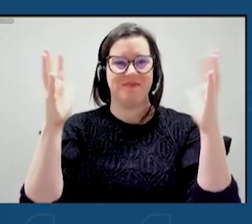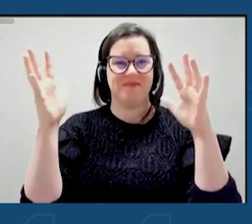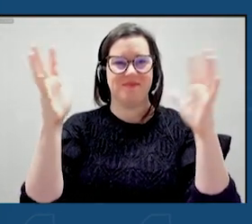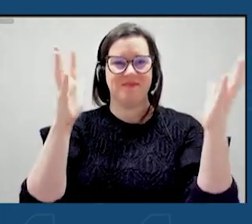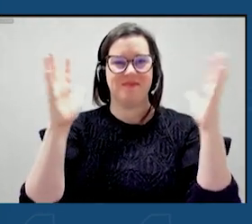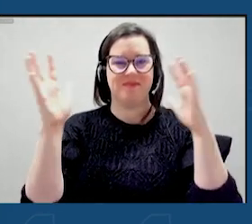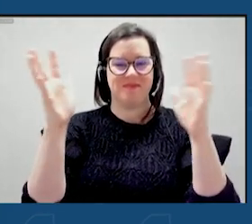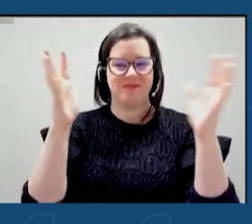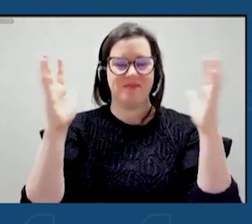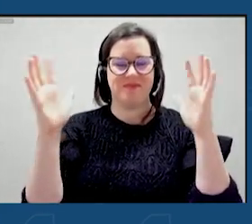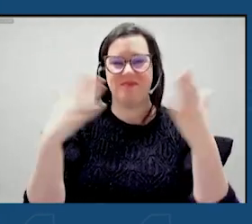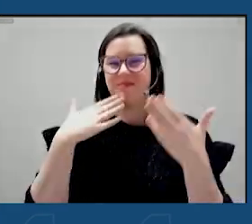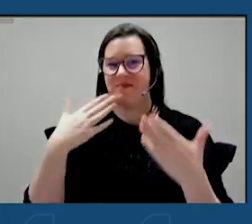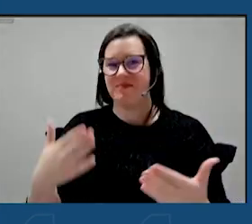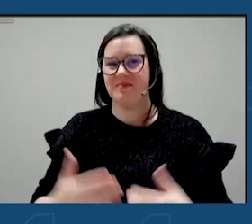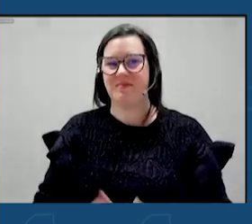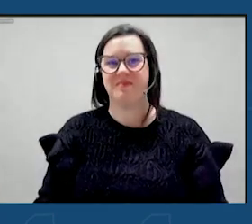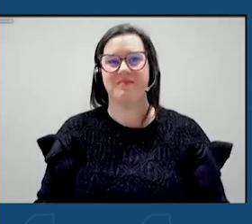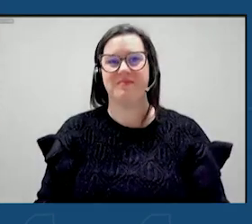Thank you.